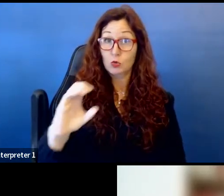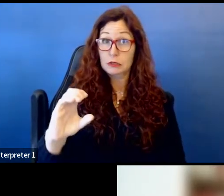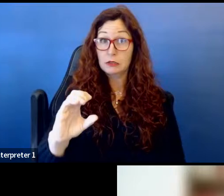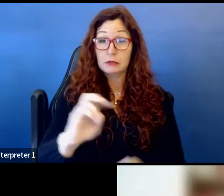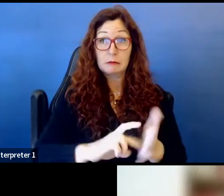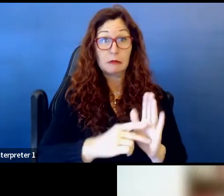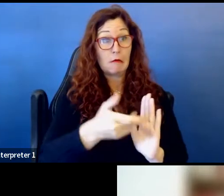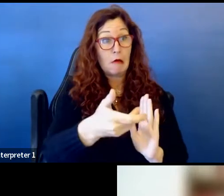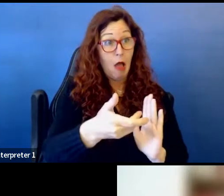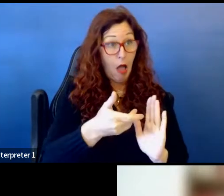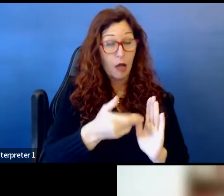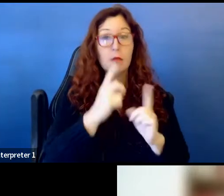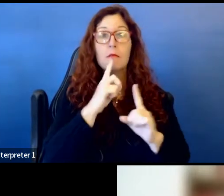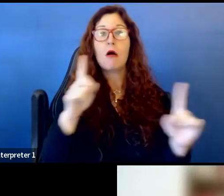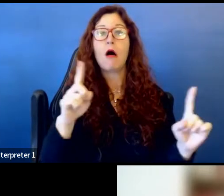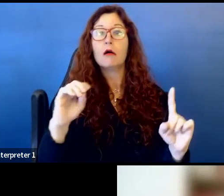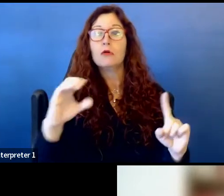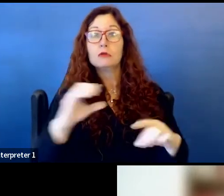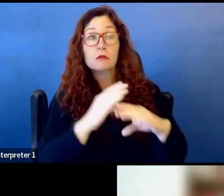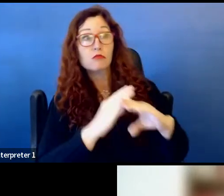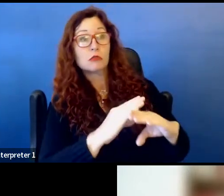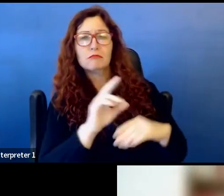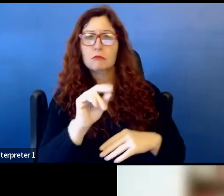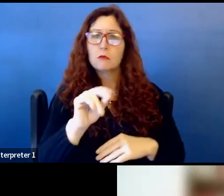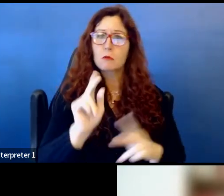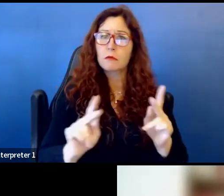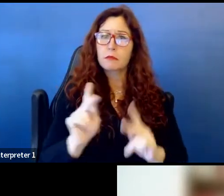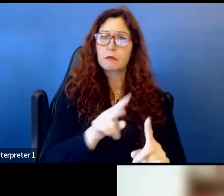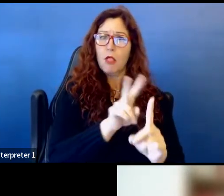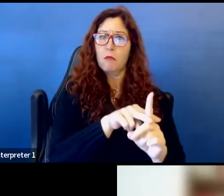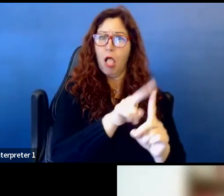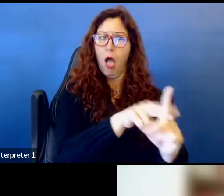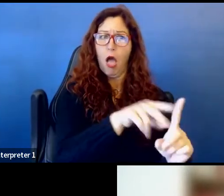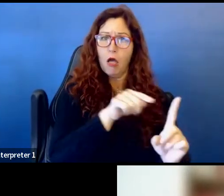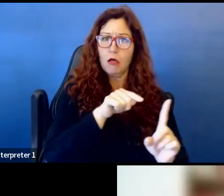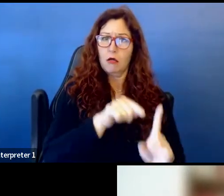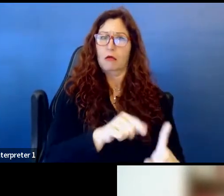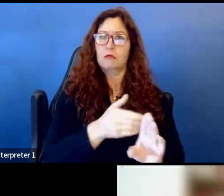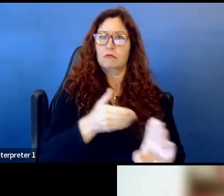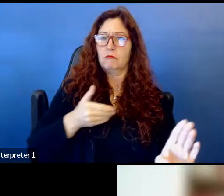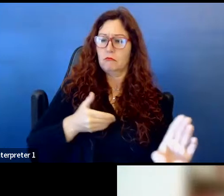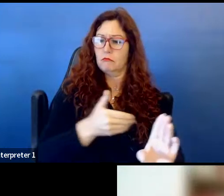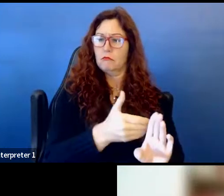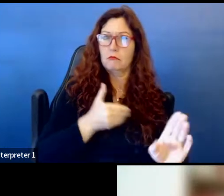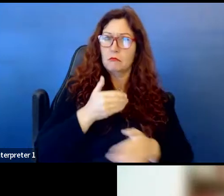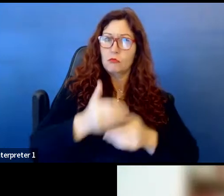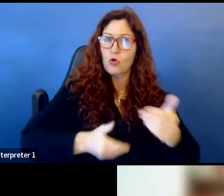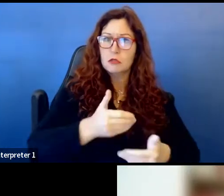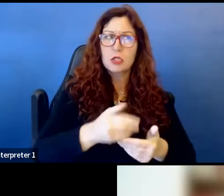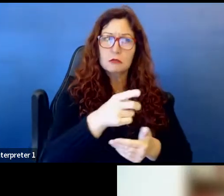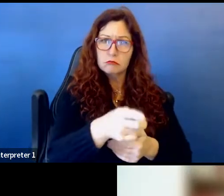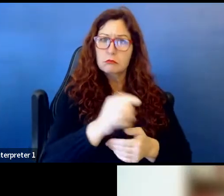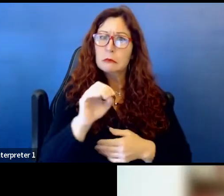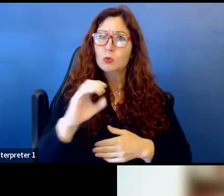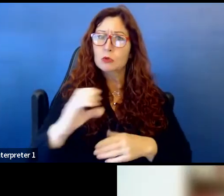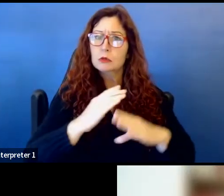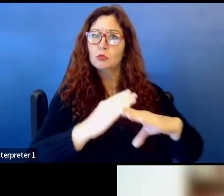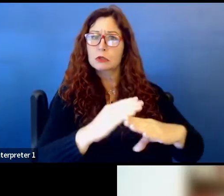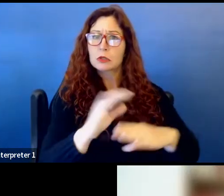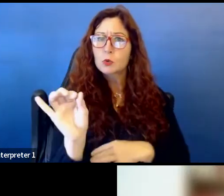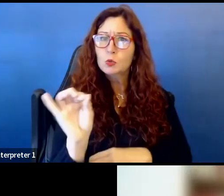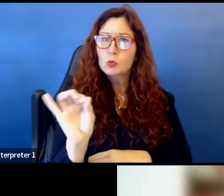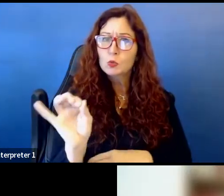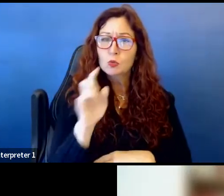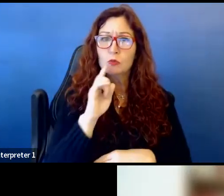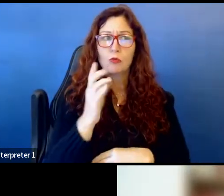we care about very much is making sure that people have equal opportunity to enter the workforce and know about those